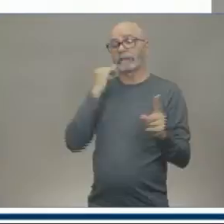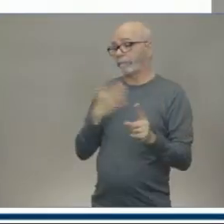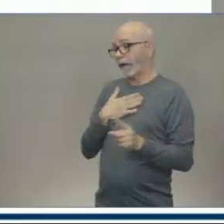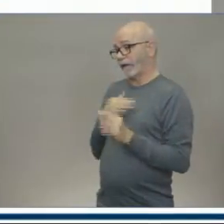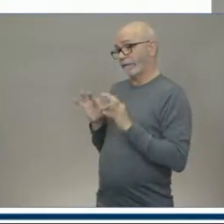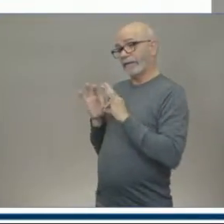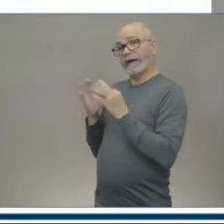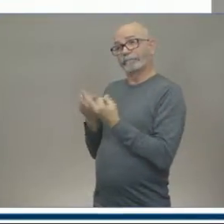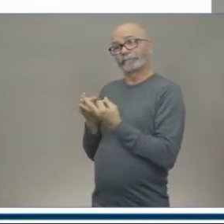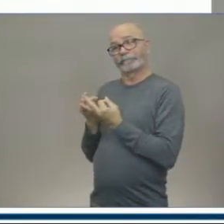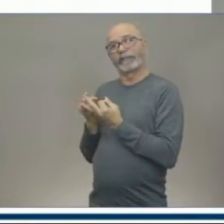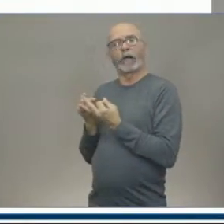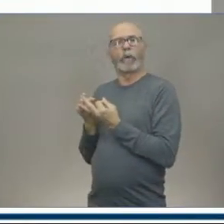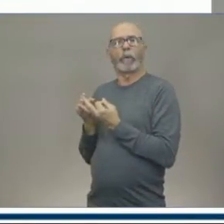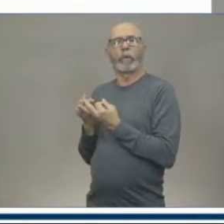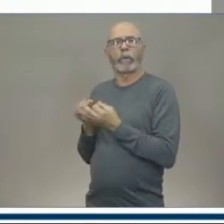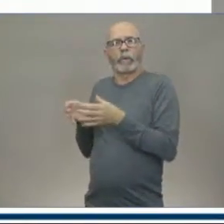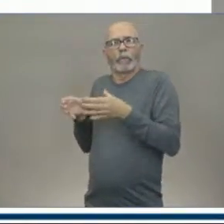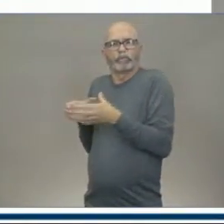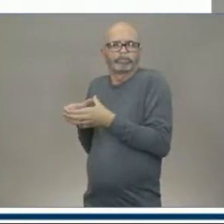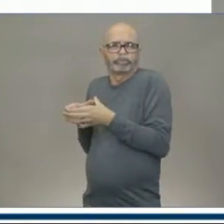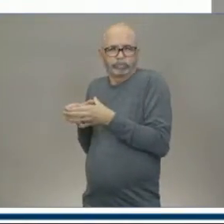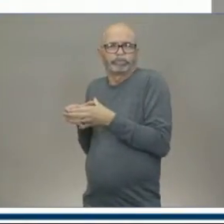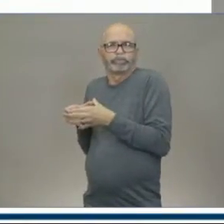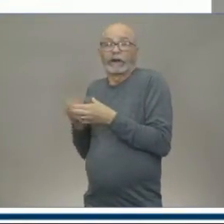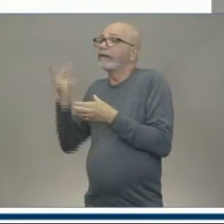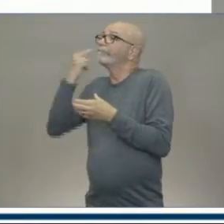group of now 5, not 10.